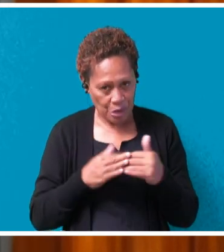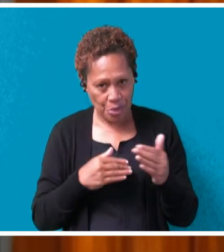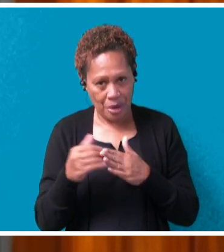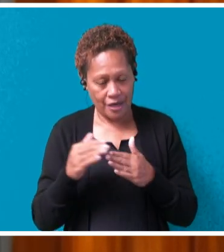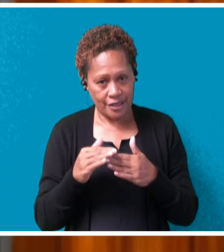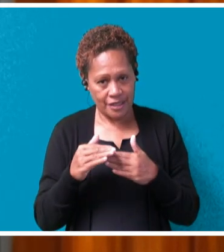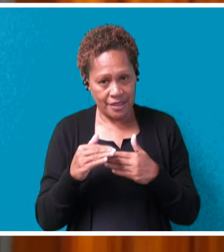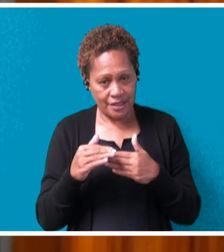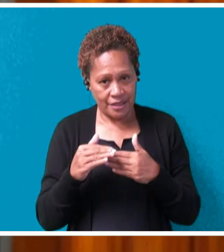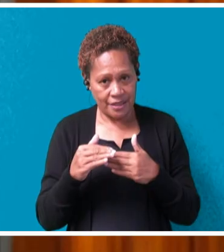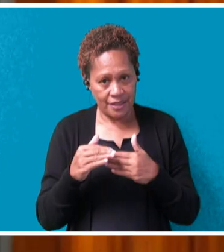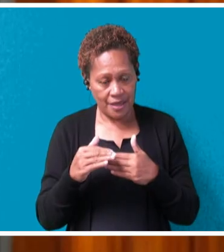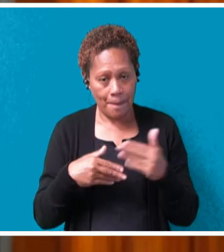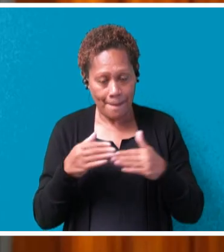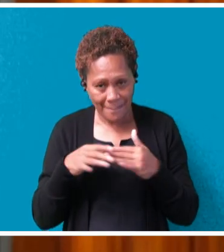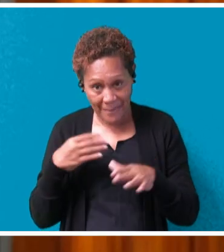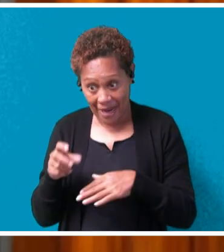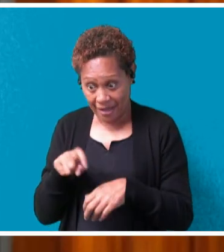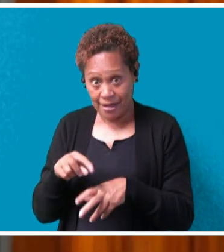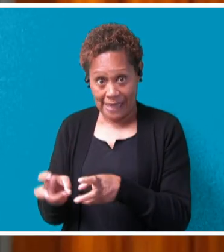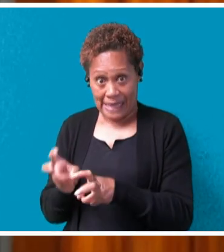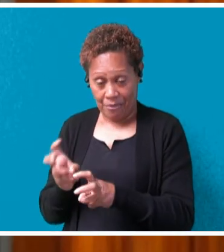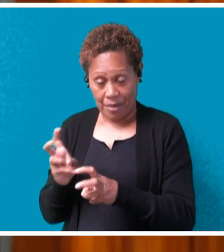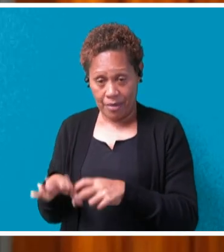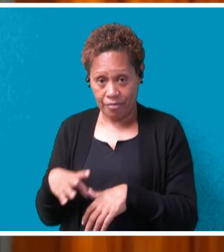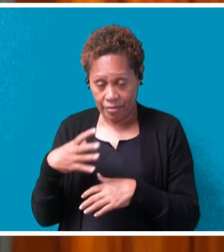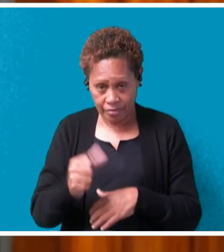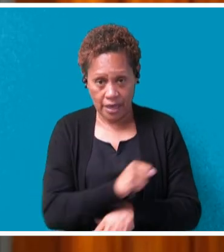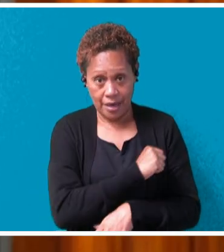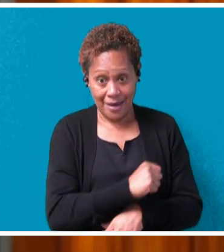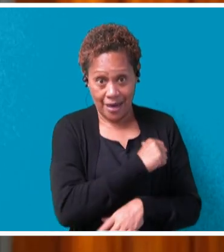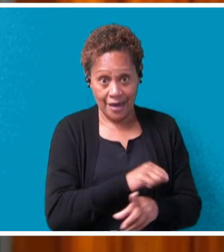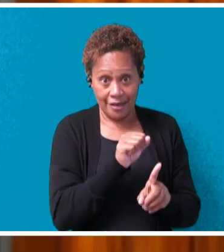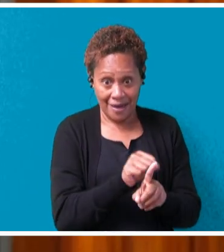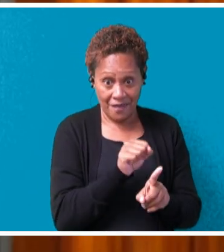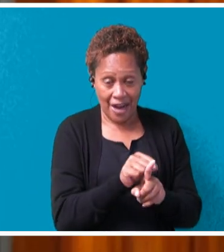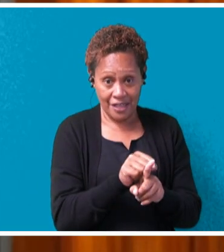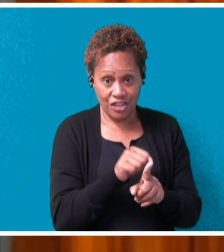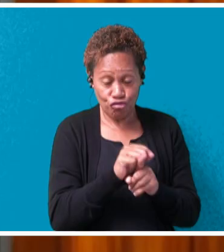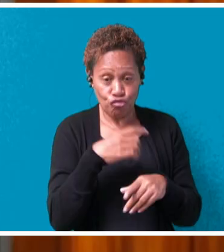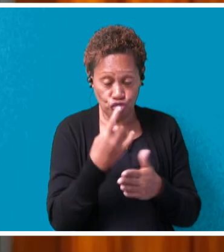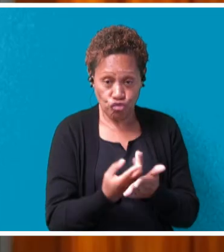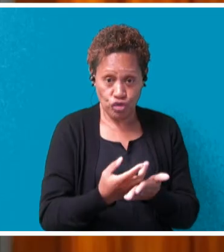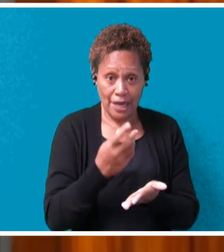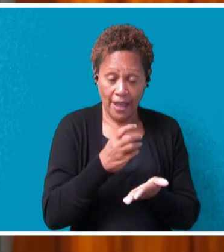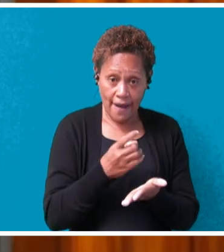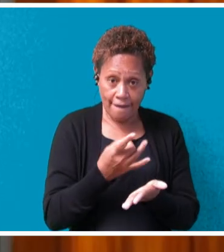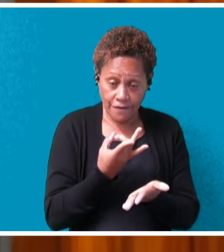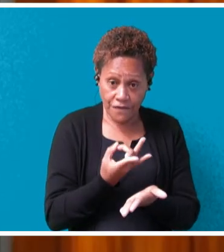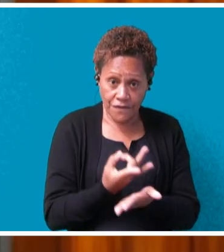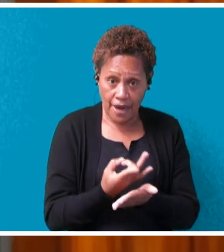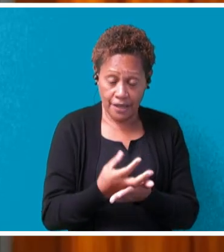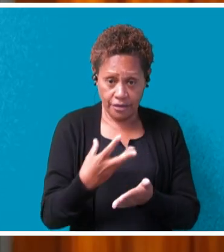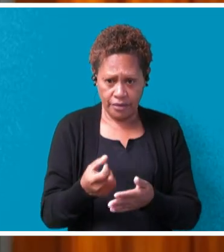matters. The office has strengthened accountability, safeguards trust funds, and ensured the integrity and accuracy